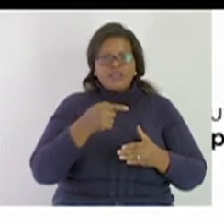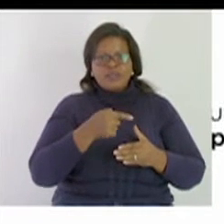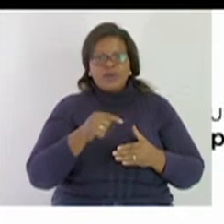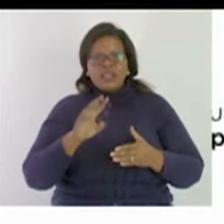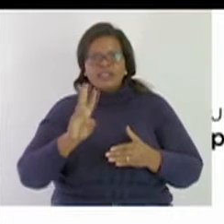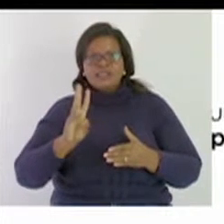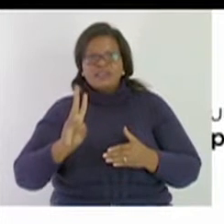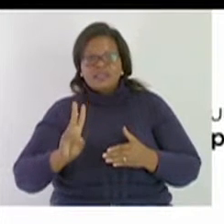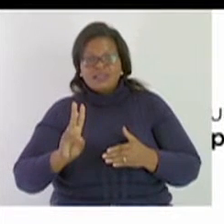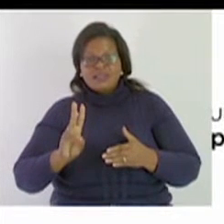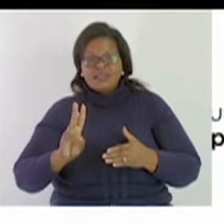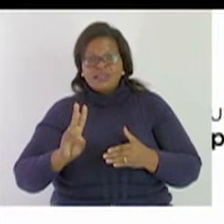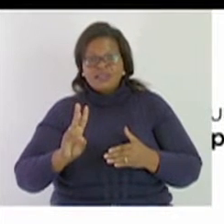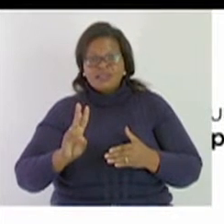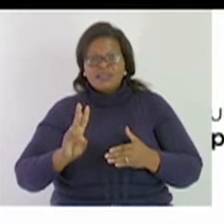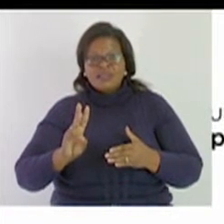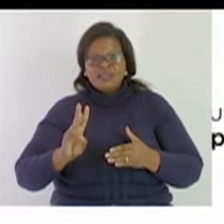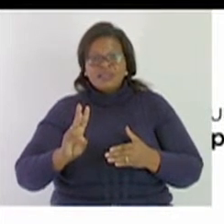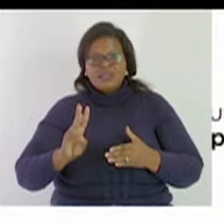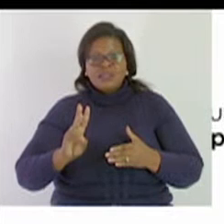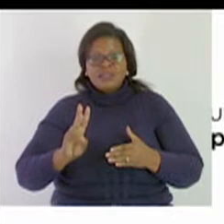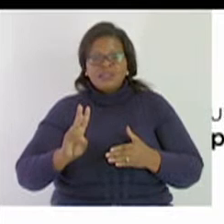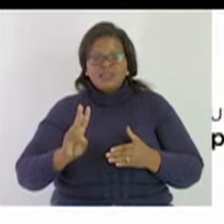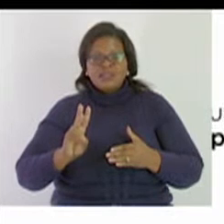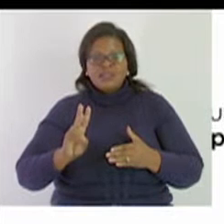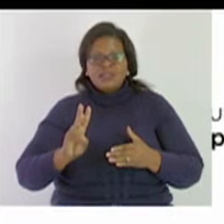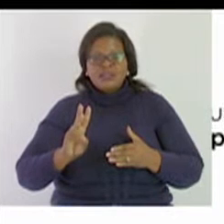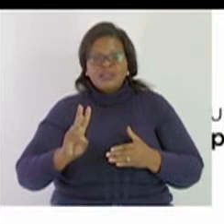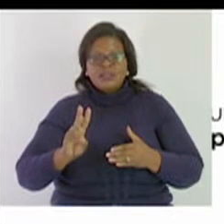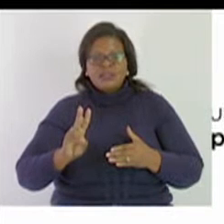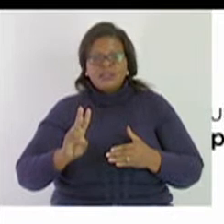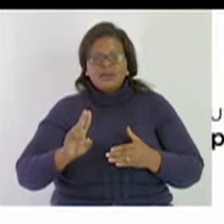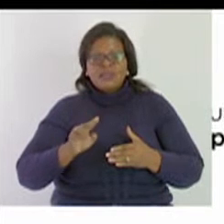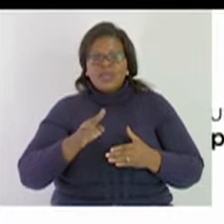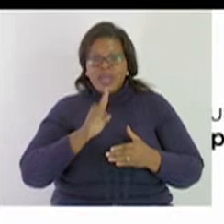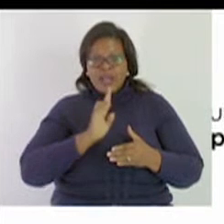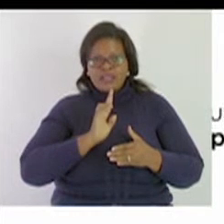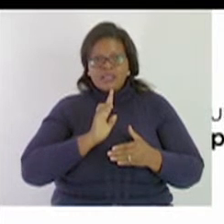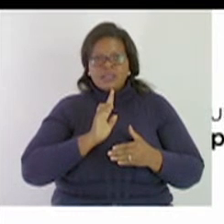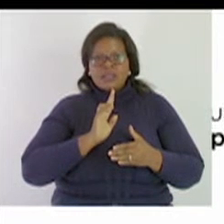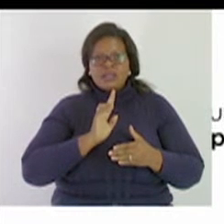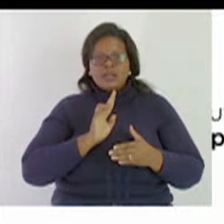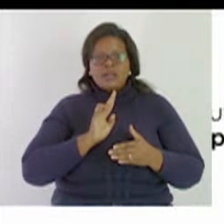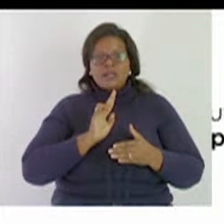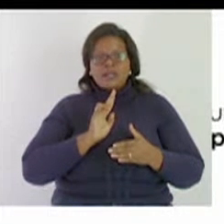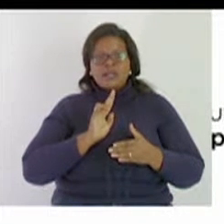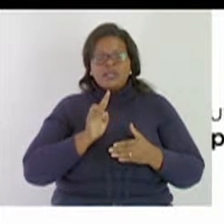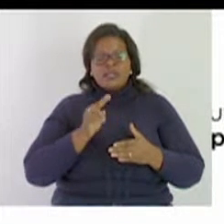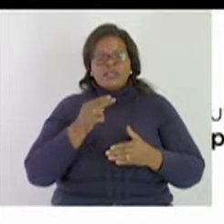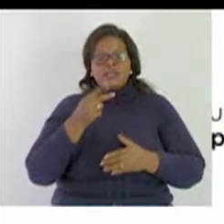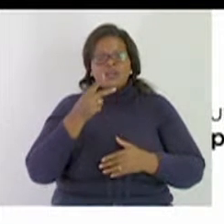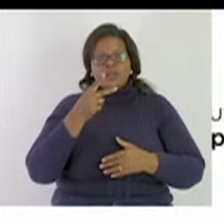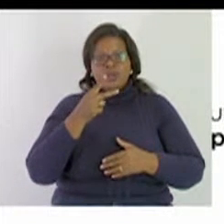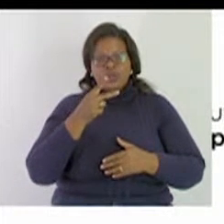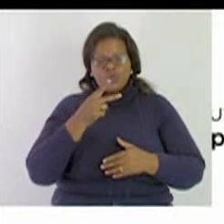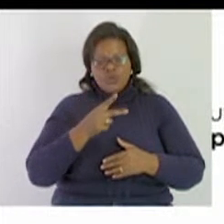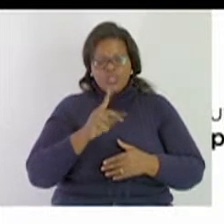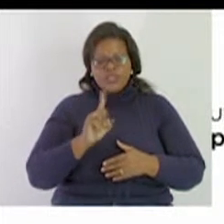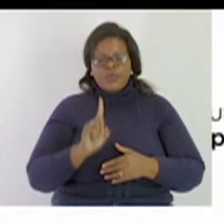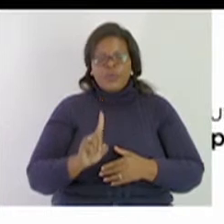my operation. So 27 minus 6 is equal to